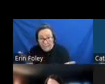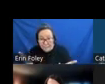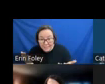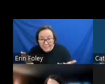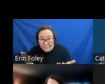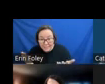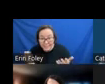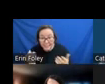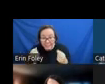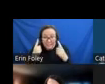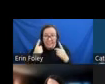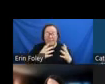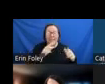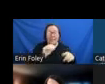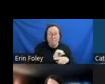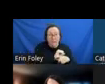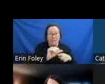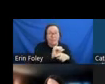while flying it.